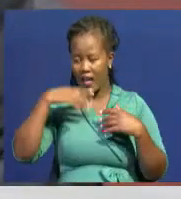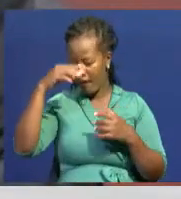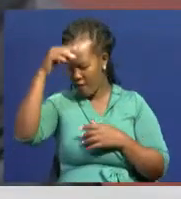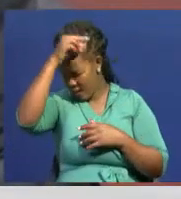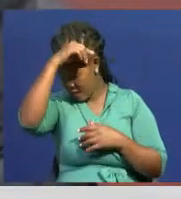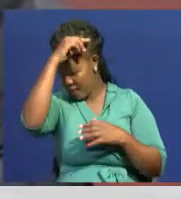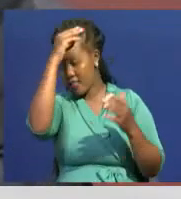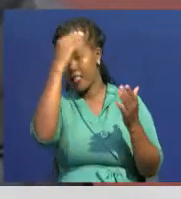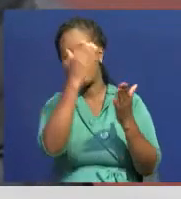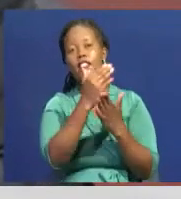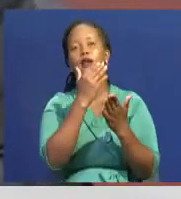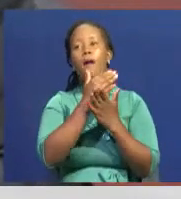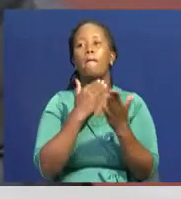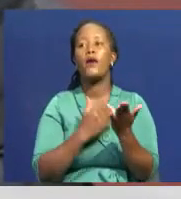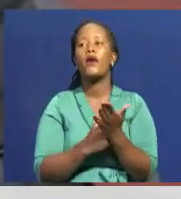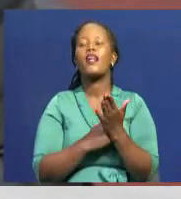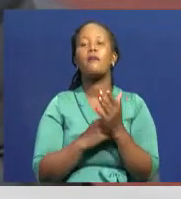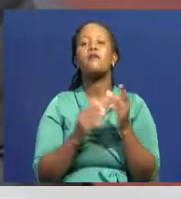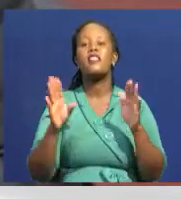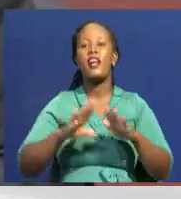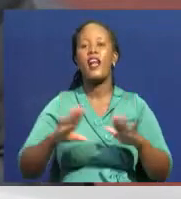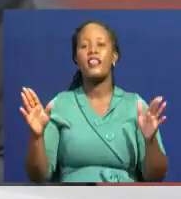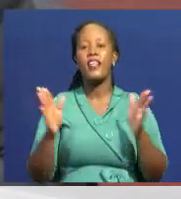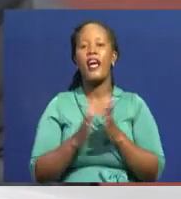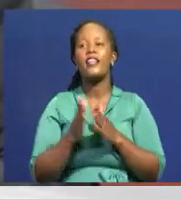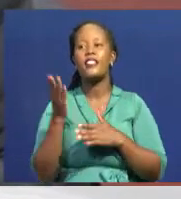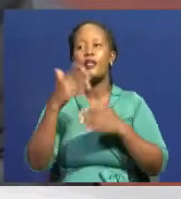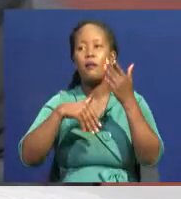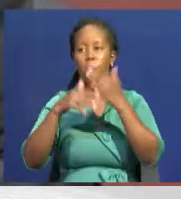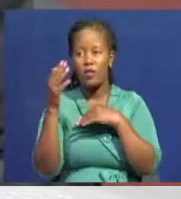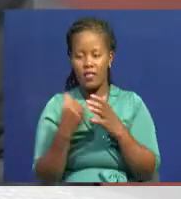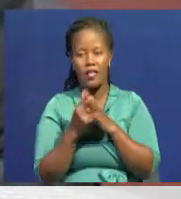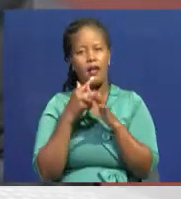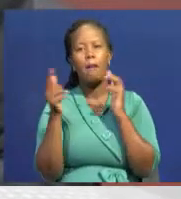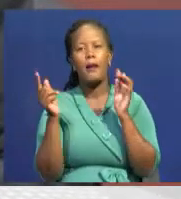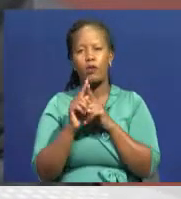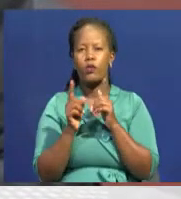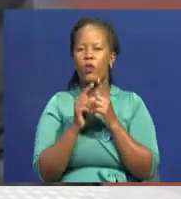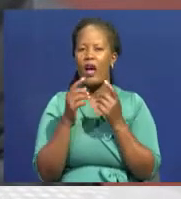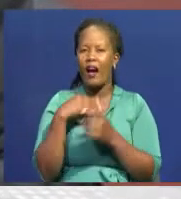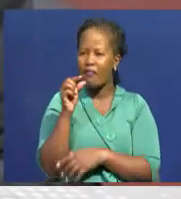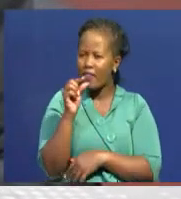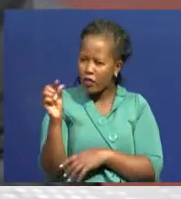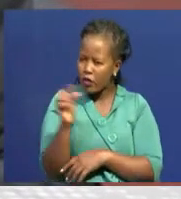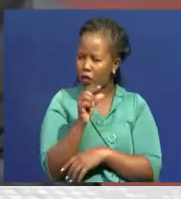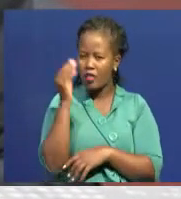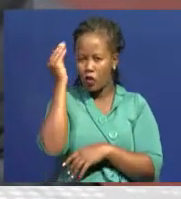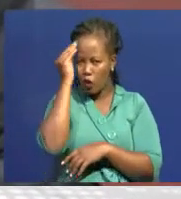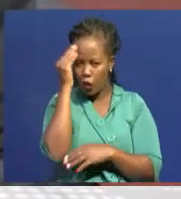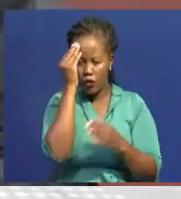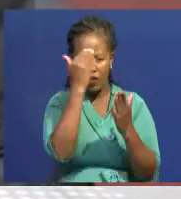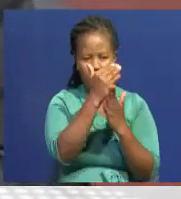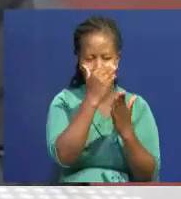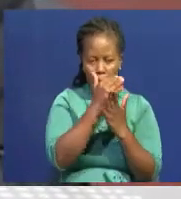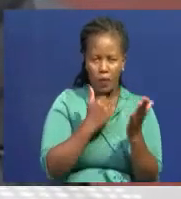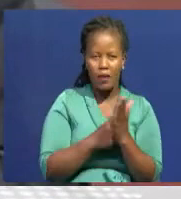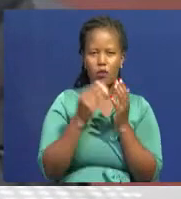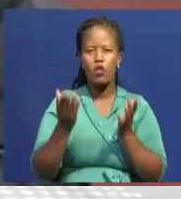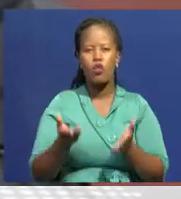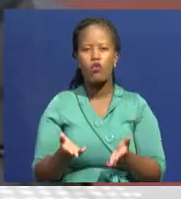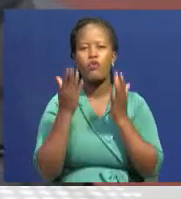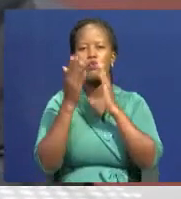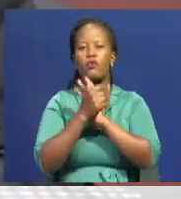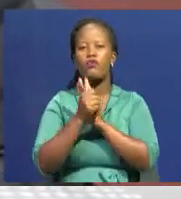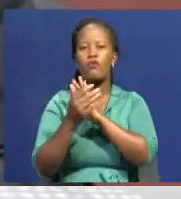real estate, but we've seen there's also a need for short course programs to enhance skill and